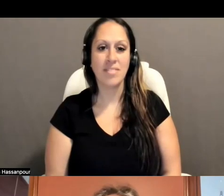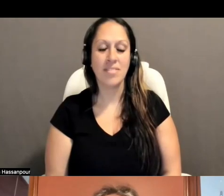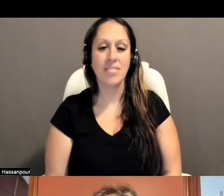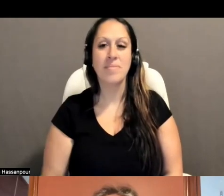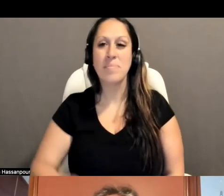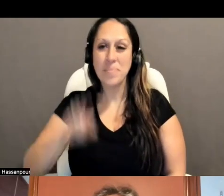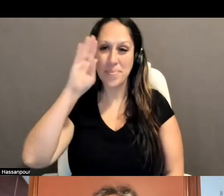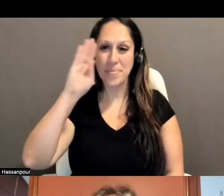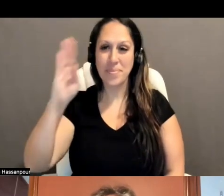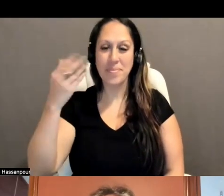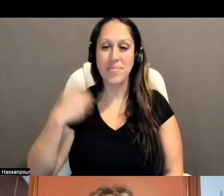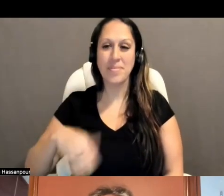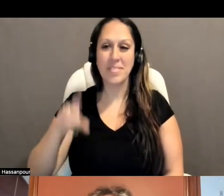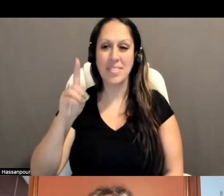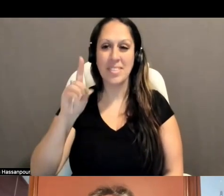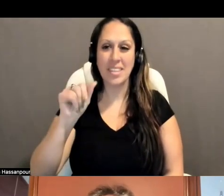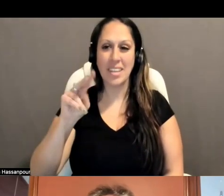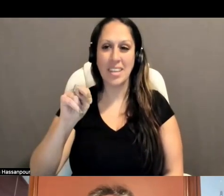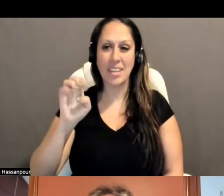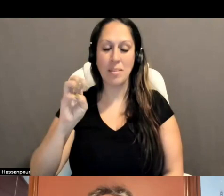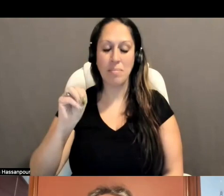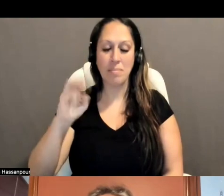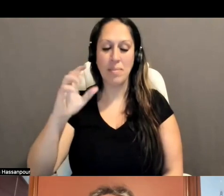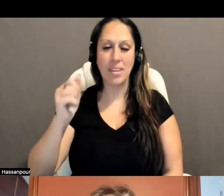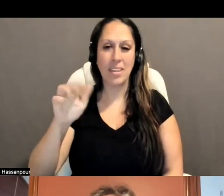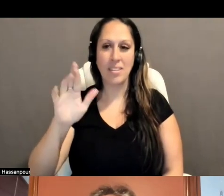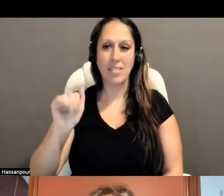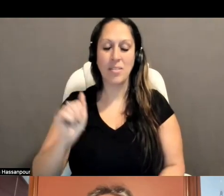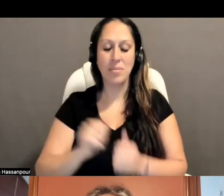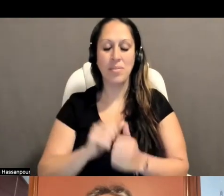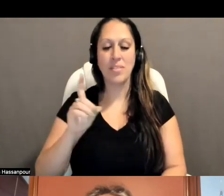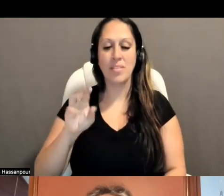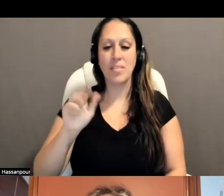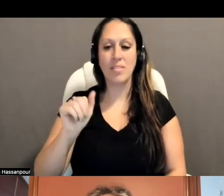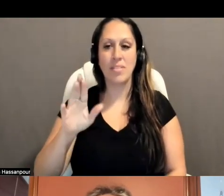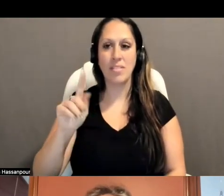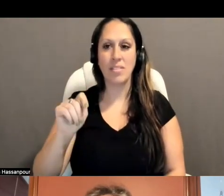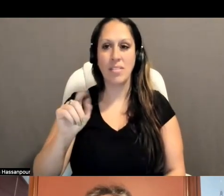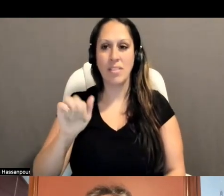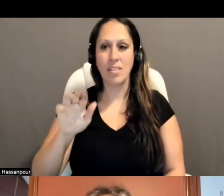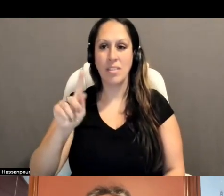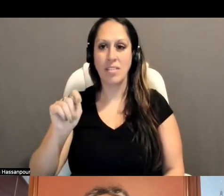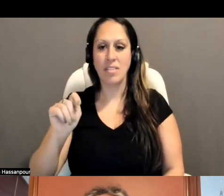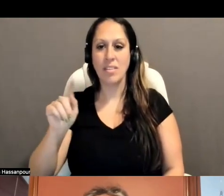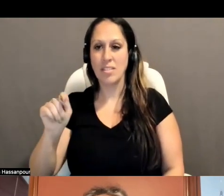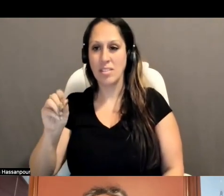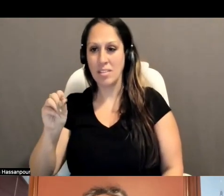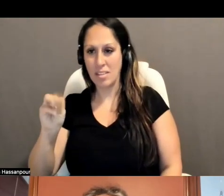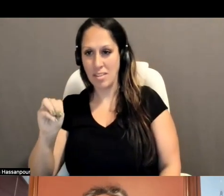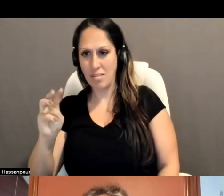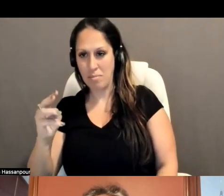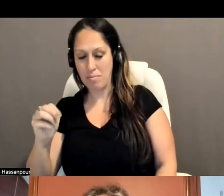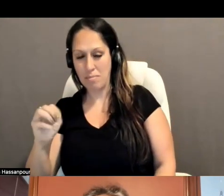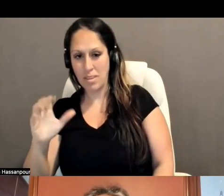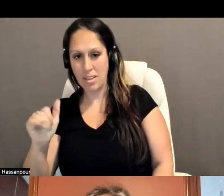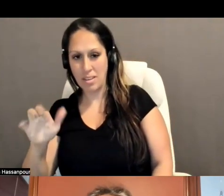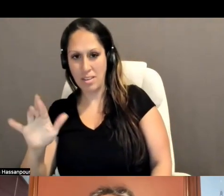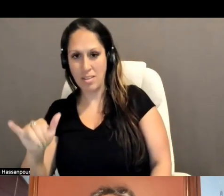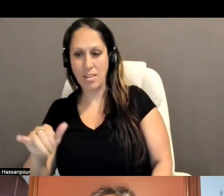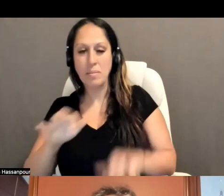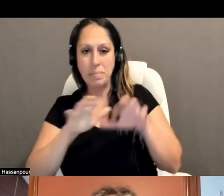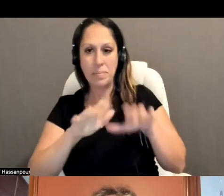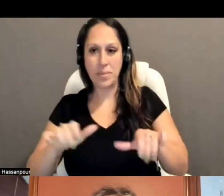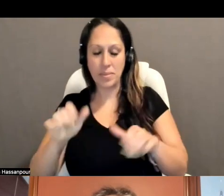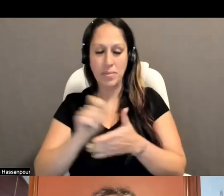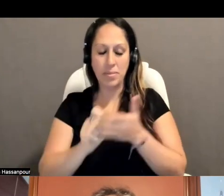Hi, I'm Diane McGarry with Drake at Arts. With me today are co-host Tom McGarry, pianist, composer